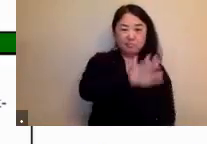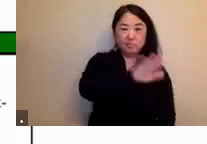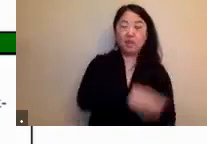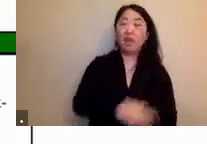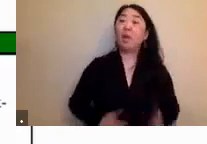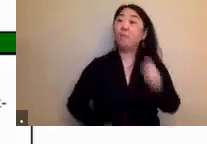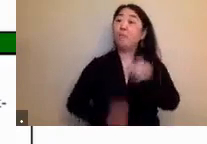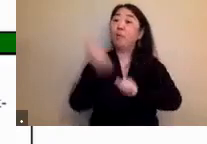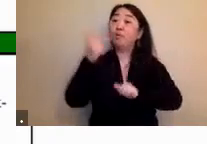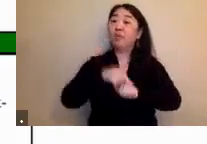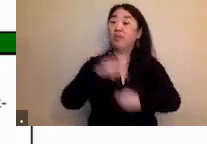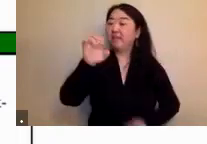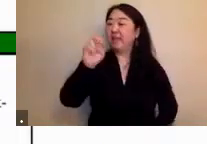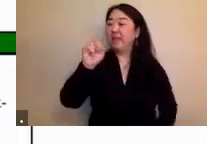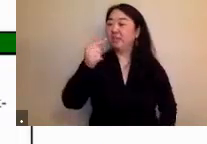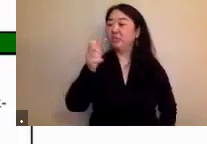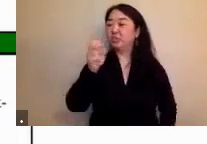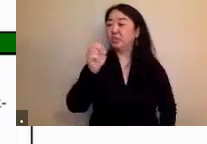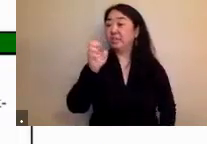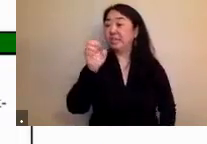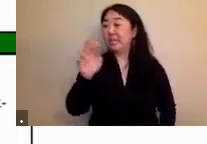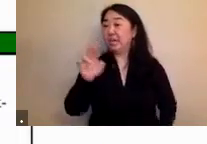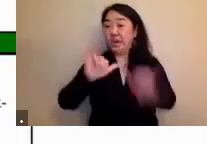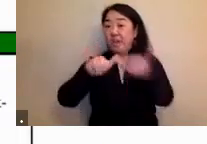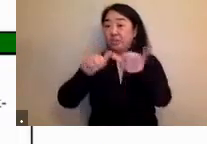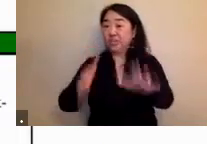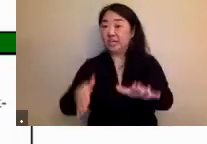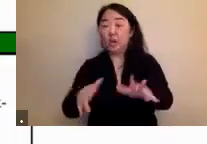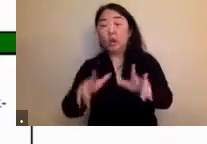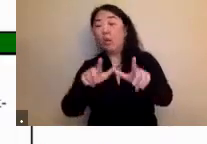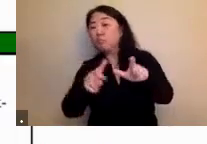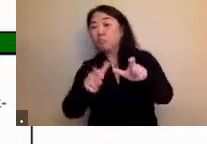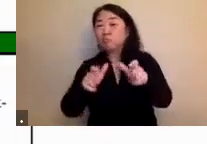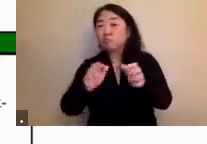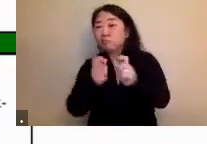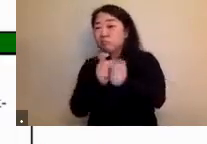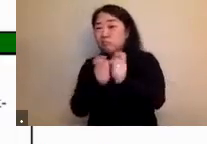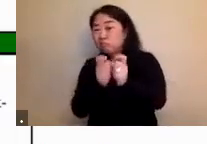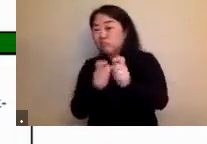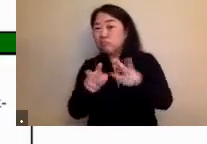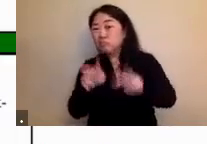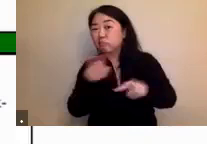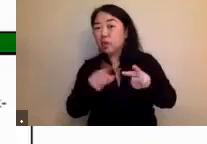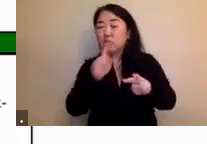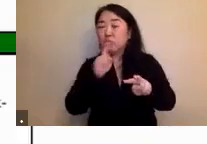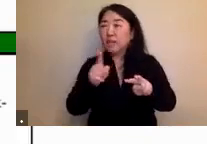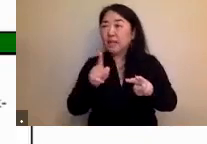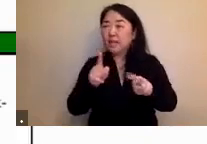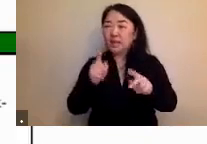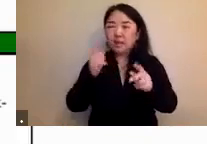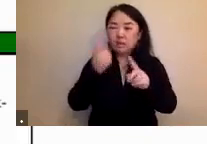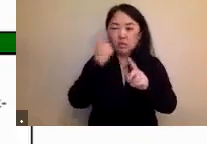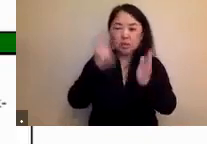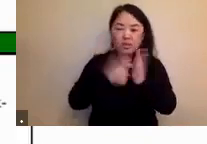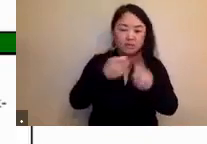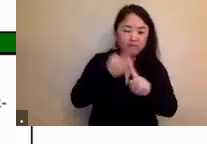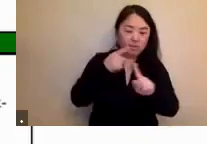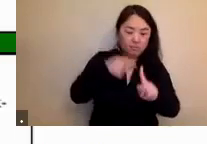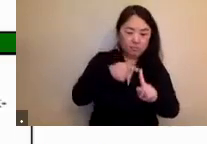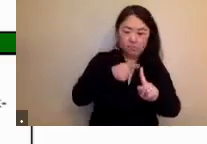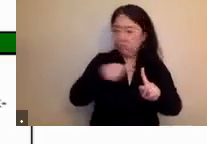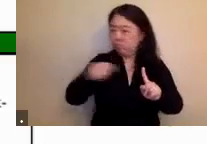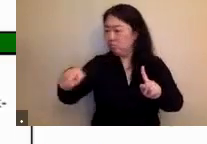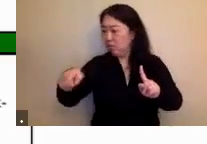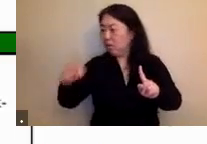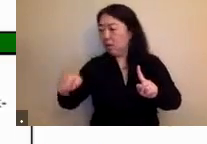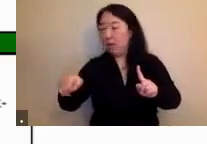engineer, when they're going from point A to point B, they're really not taking a lot into consideration. So most of it has to be